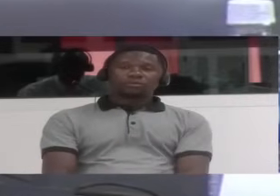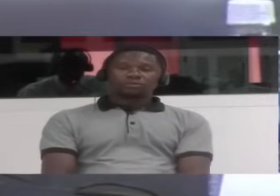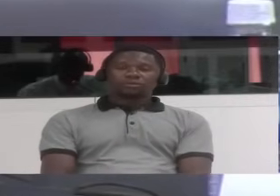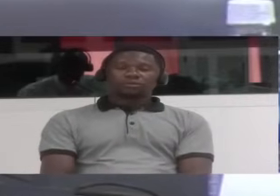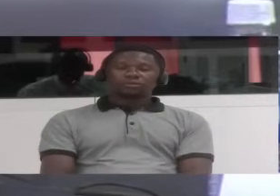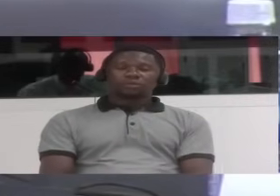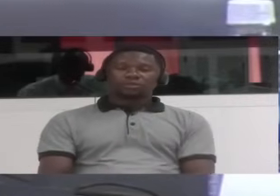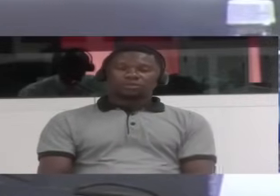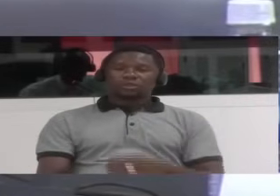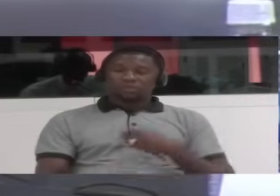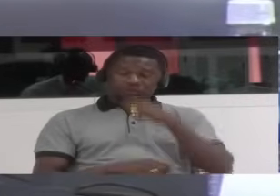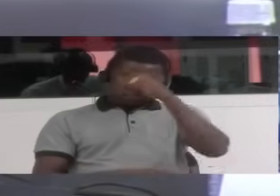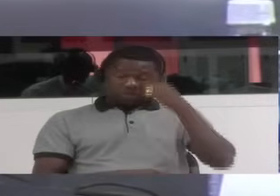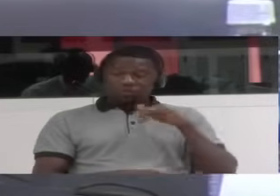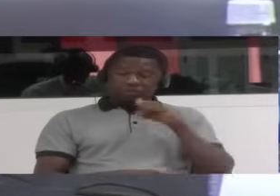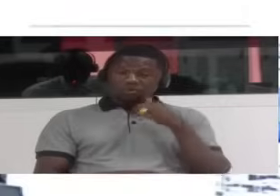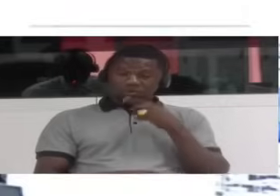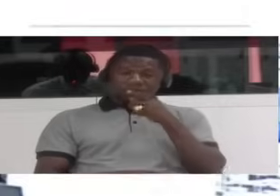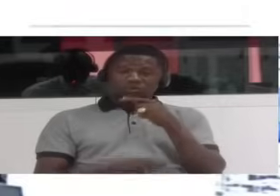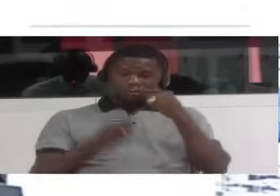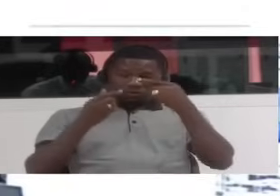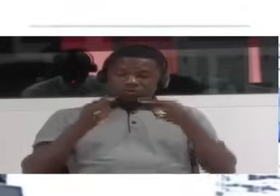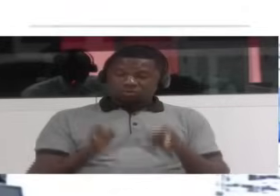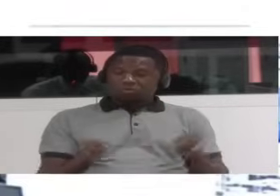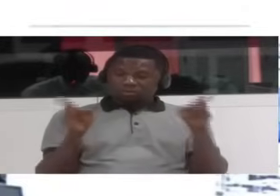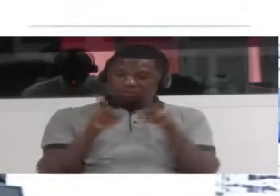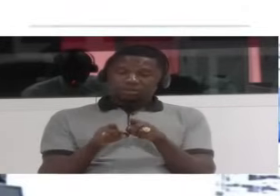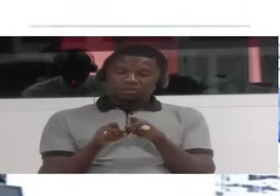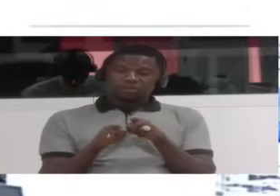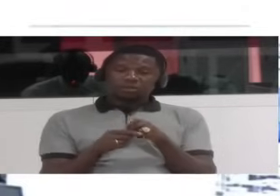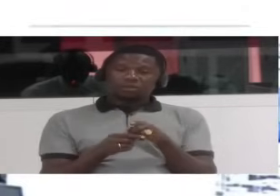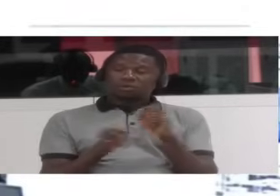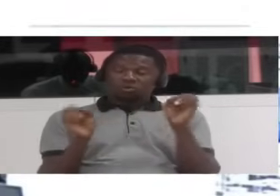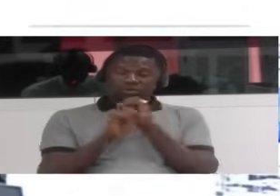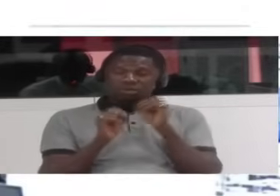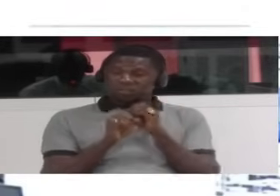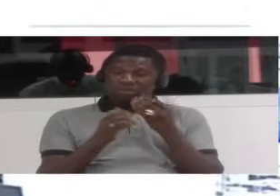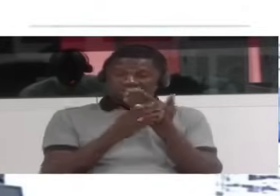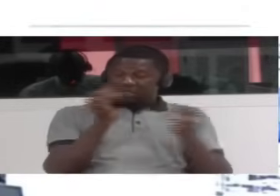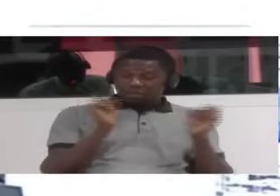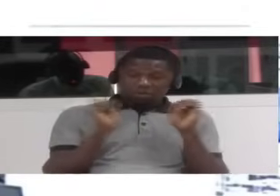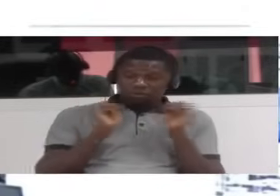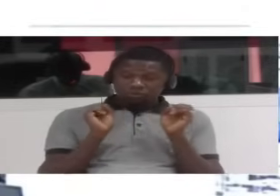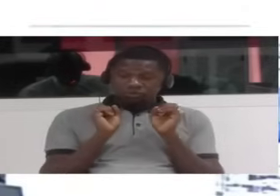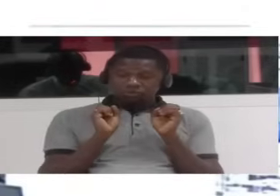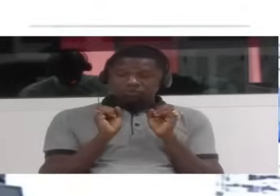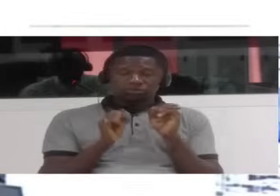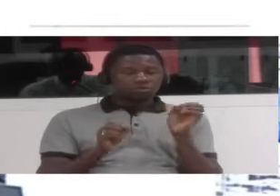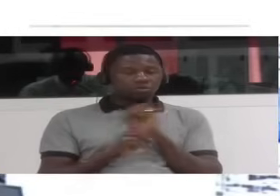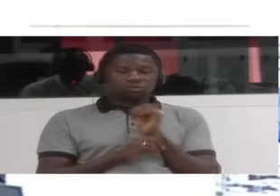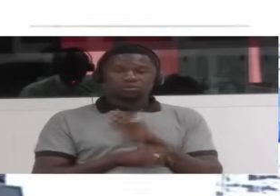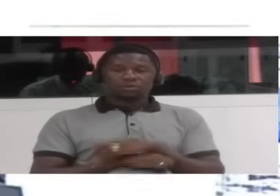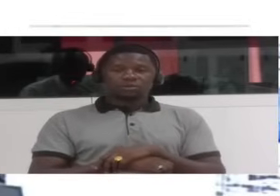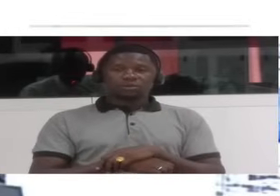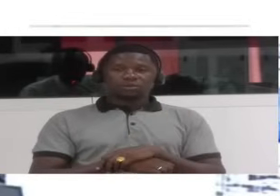The operation in which you testify, you participated, nobody escaped? Nobody escaped. In fact,